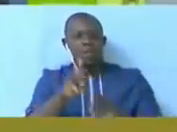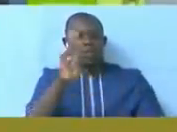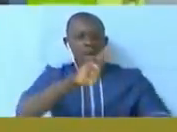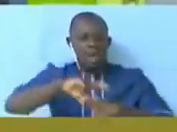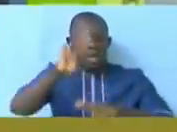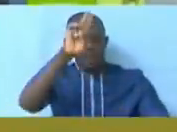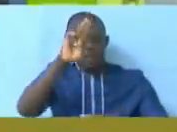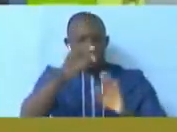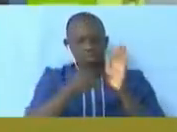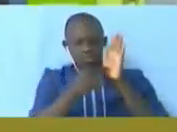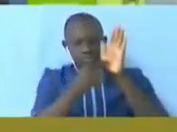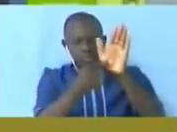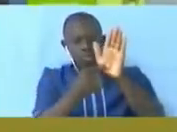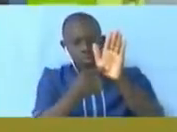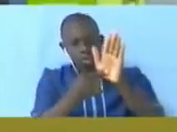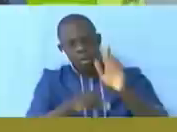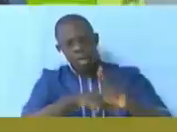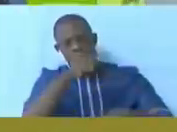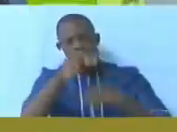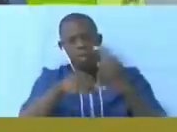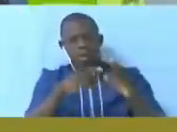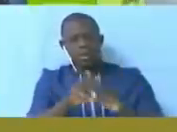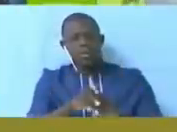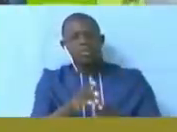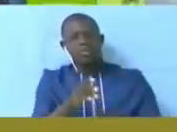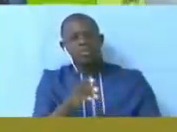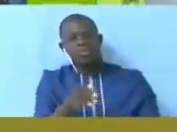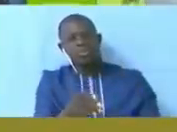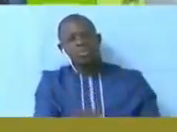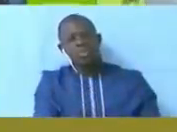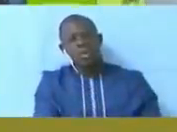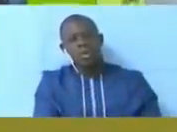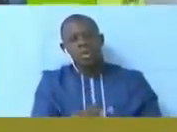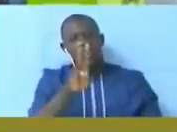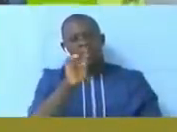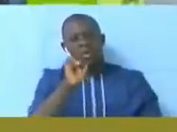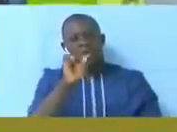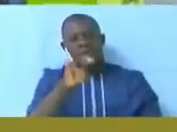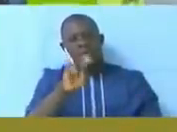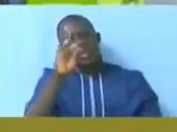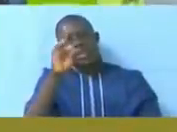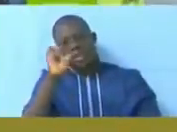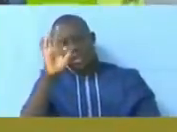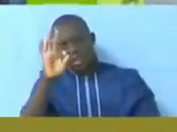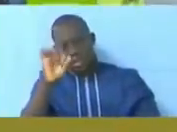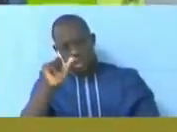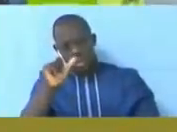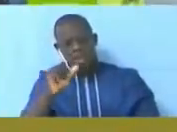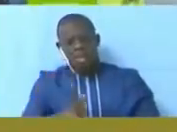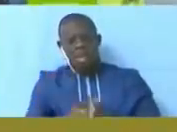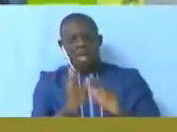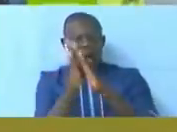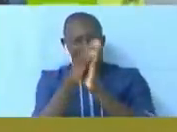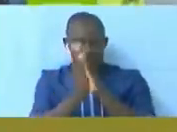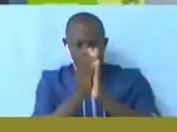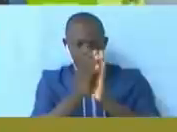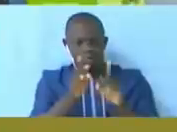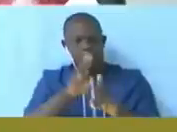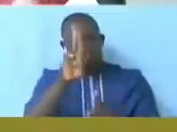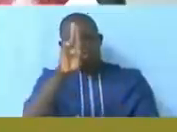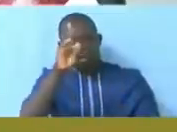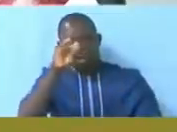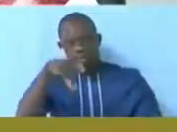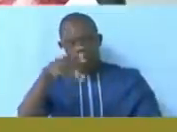of manifestation of vendetta against the UDP as a political entity. Mbetembo mento